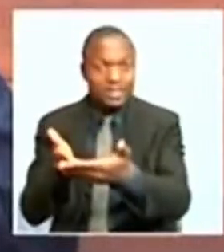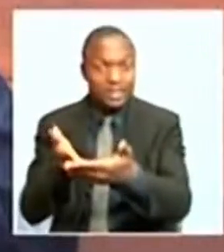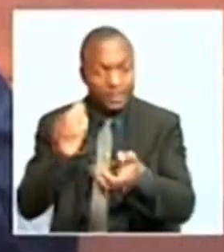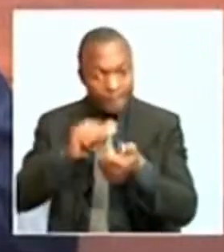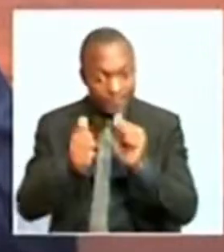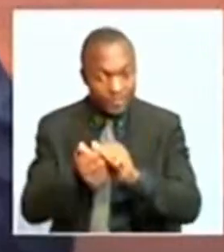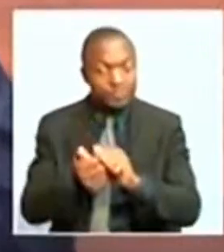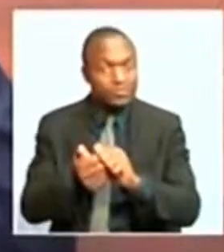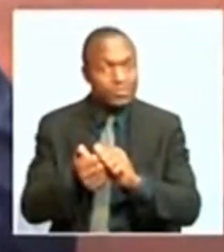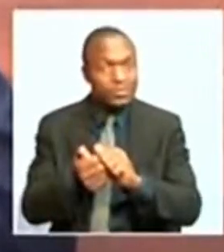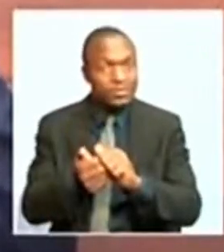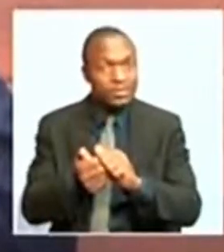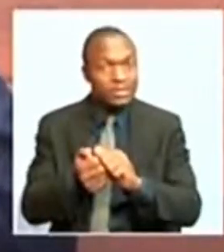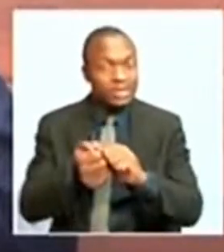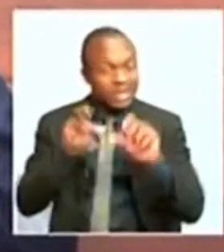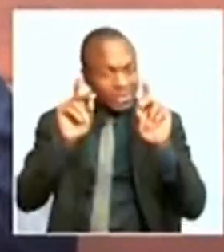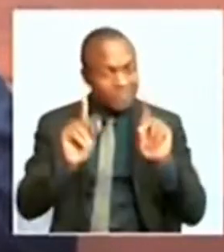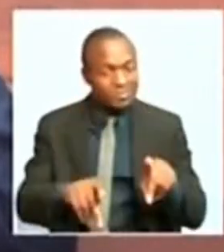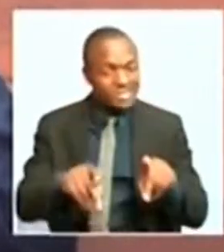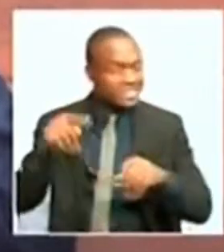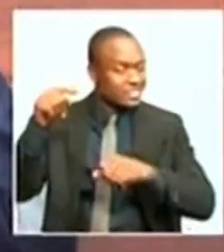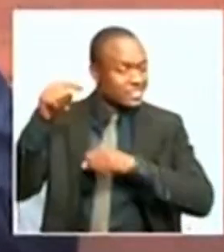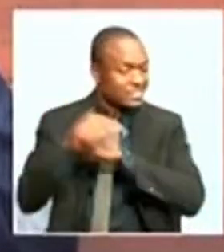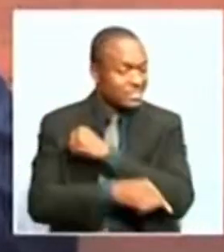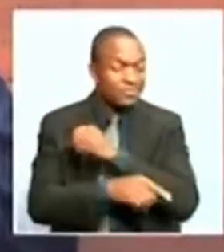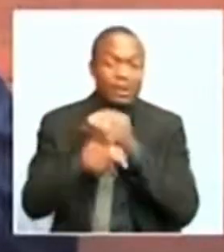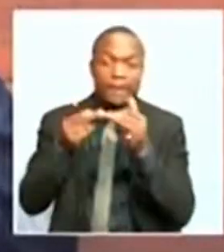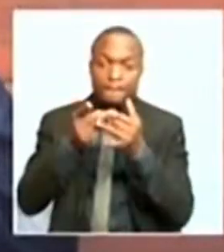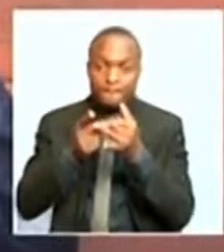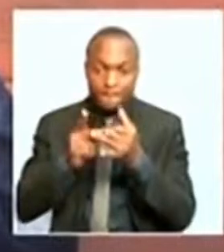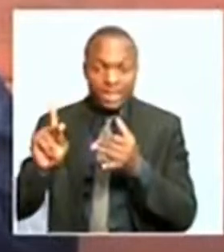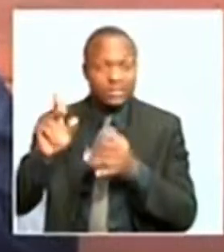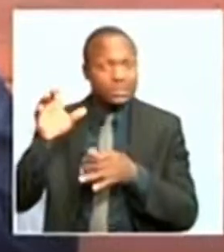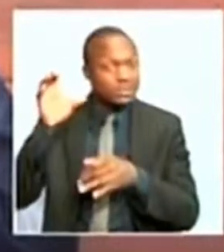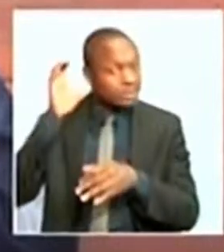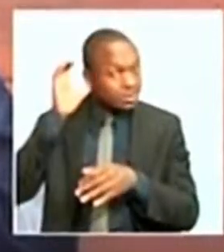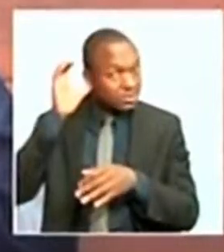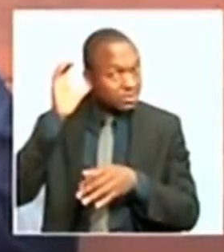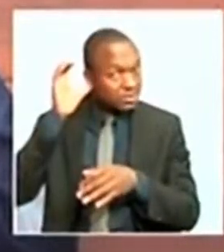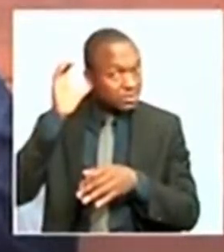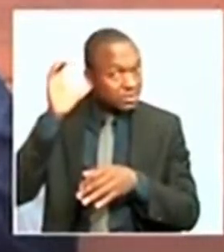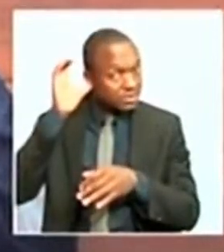a person in the remotest part of Chama